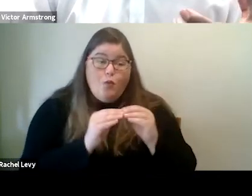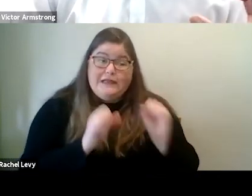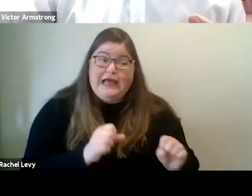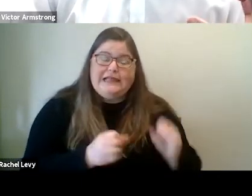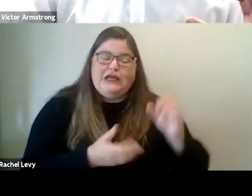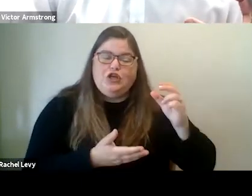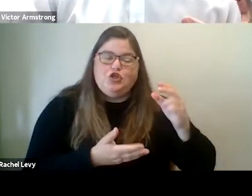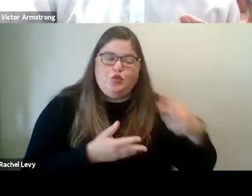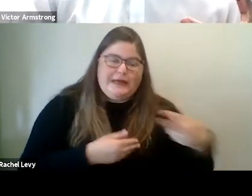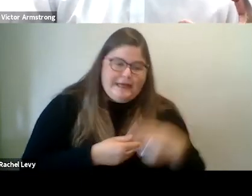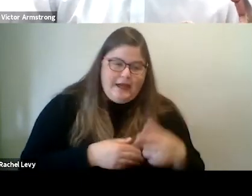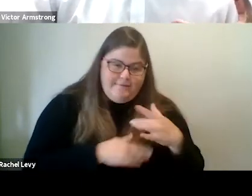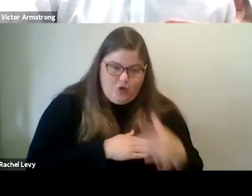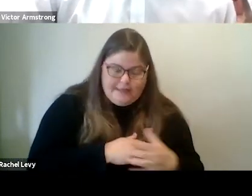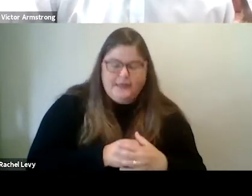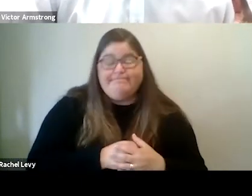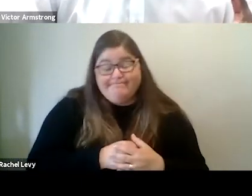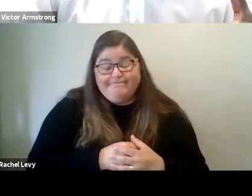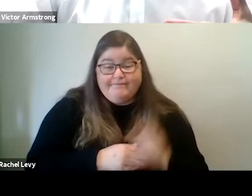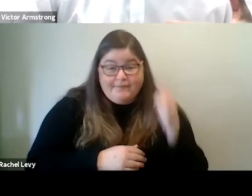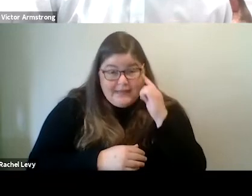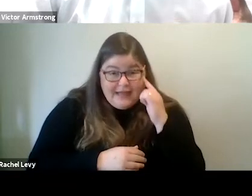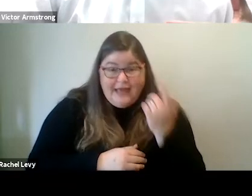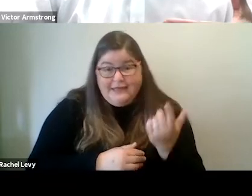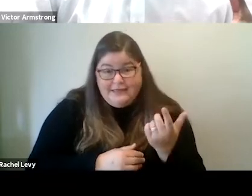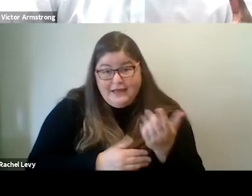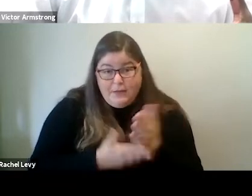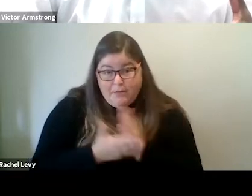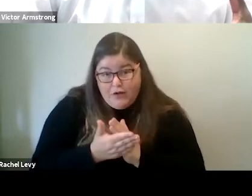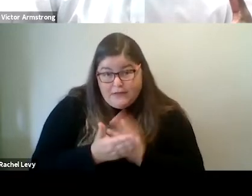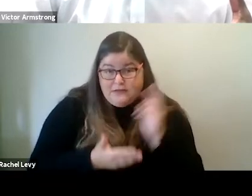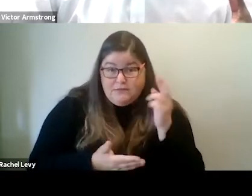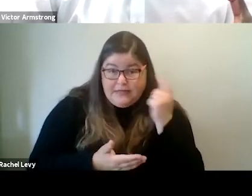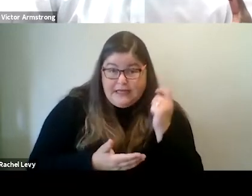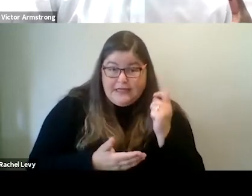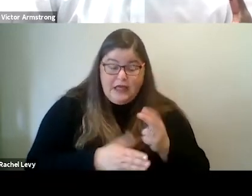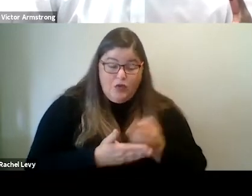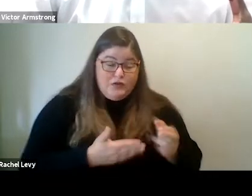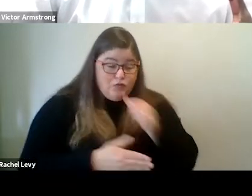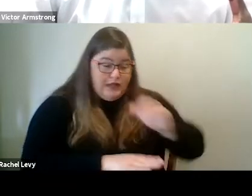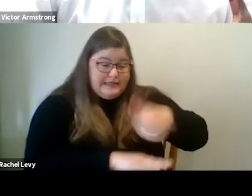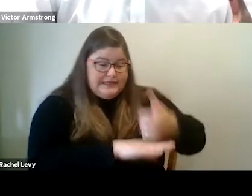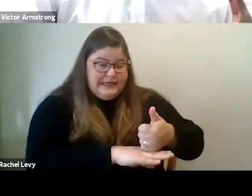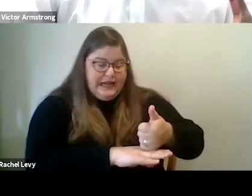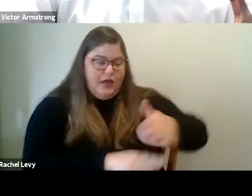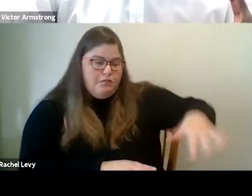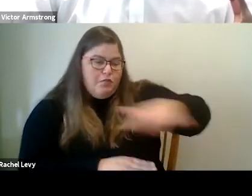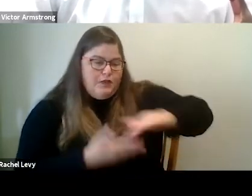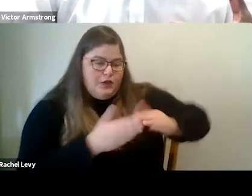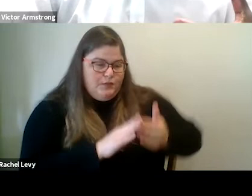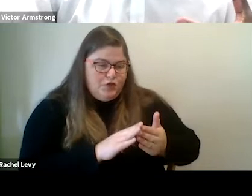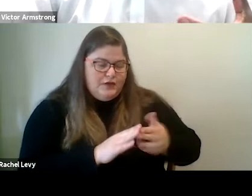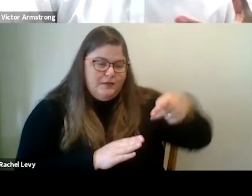I believe that is in part because resources are not located in the communities where people of color live, work, and